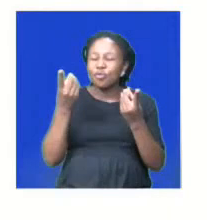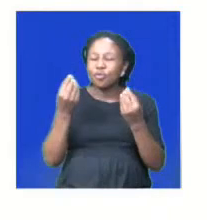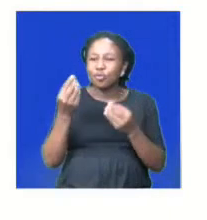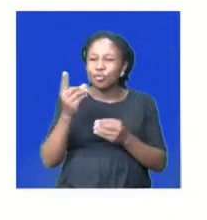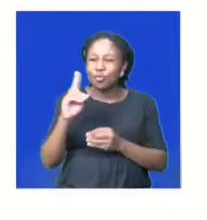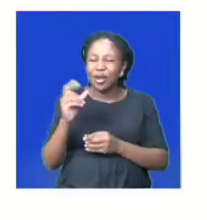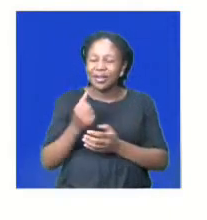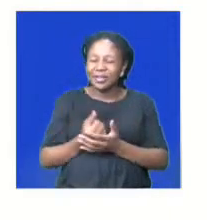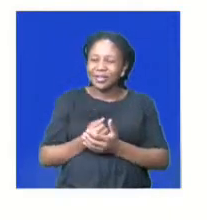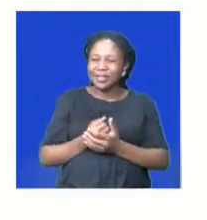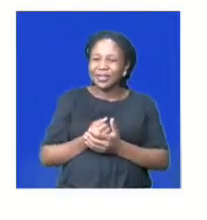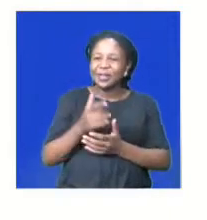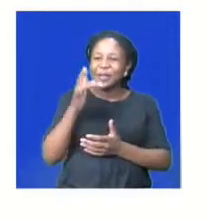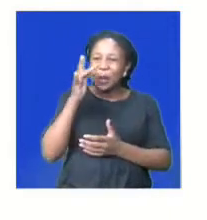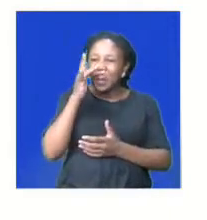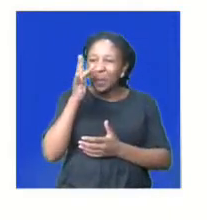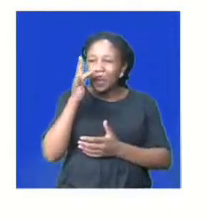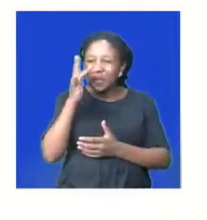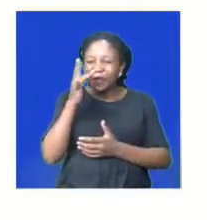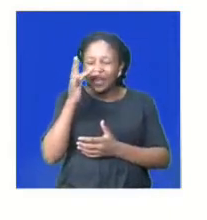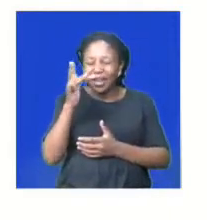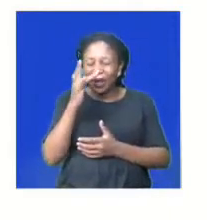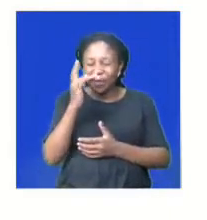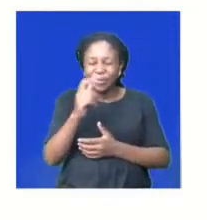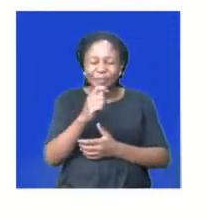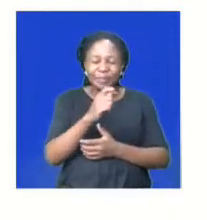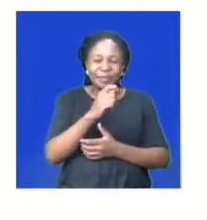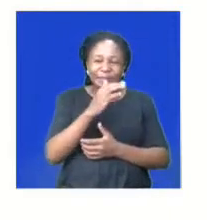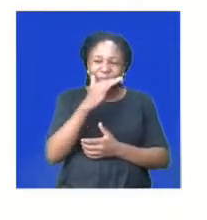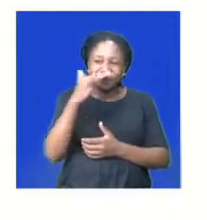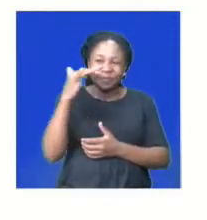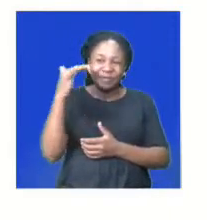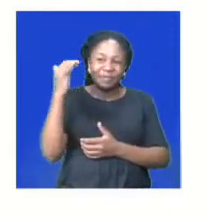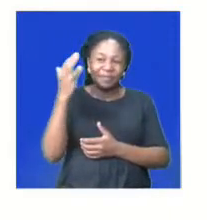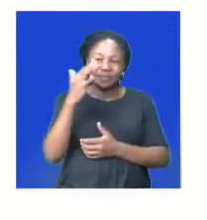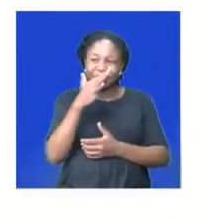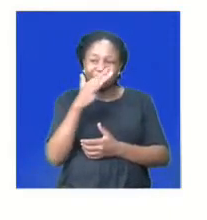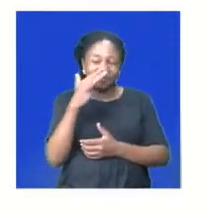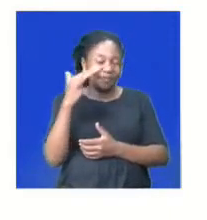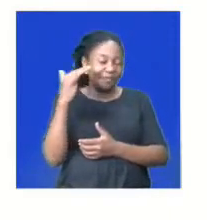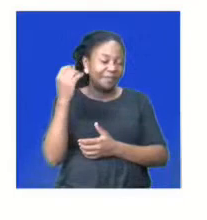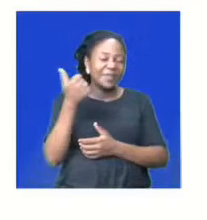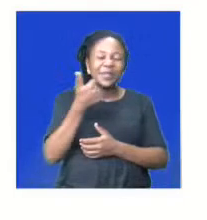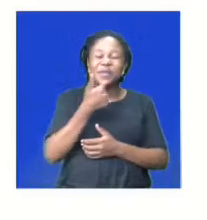Yes, he is smelling a flower using the